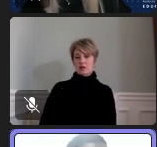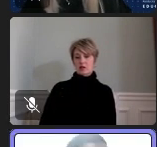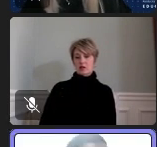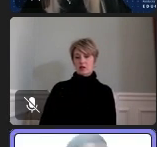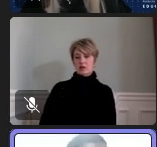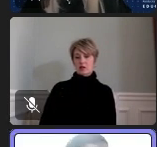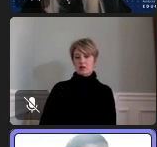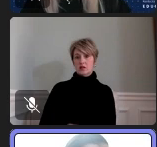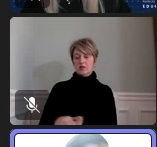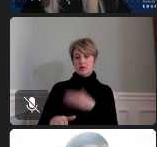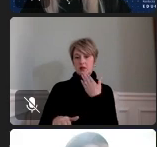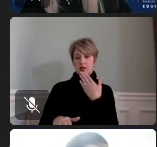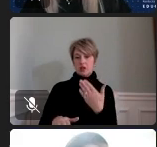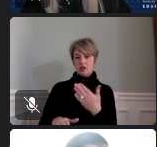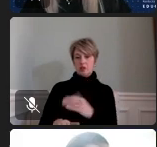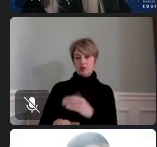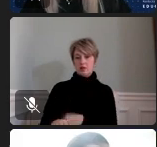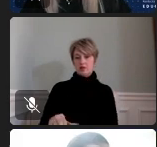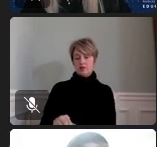Thank you, Coles.